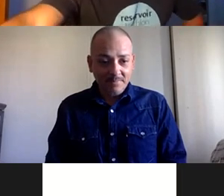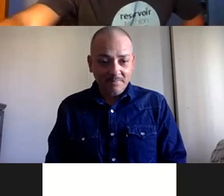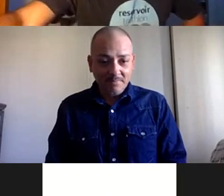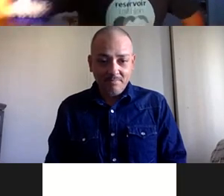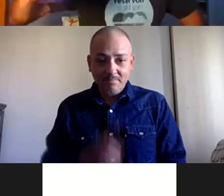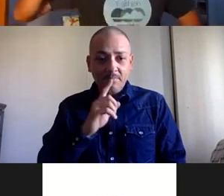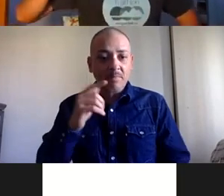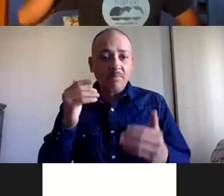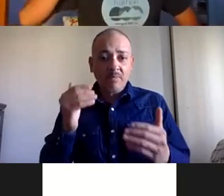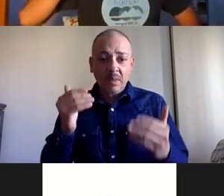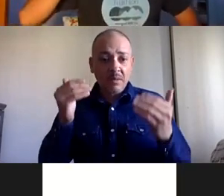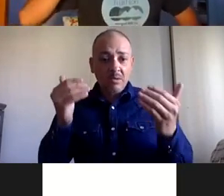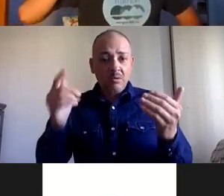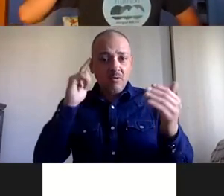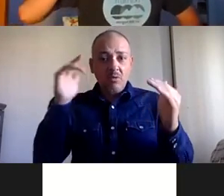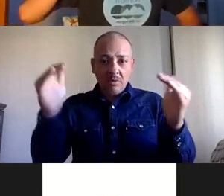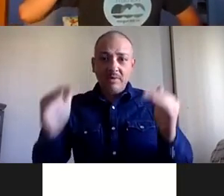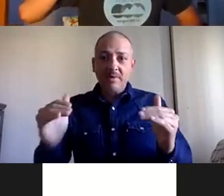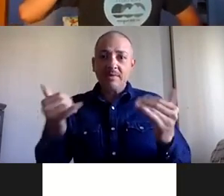Okay, let's just go for the next one.